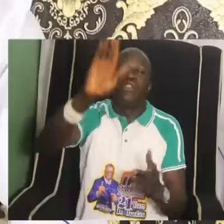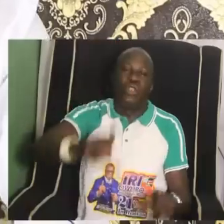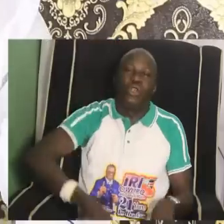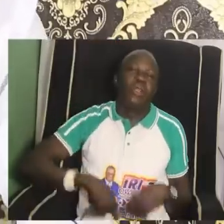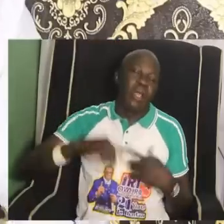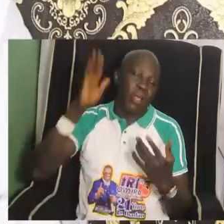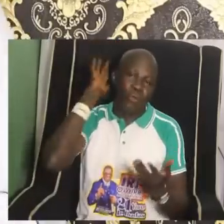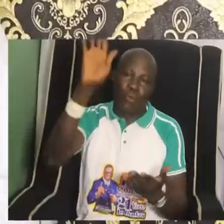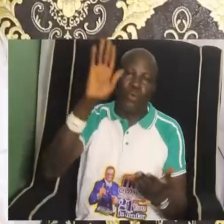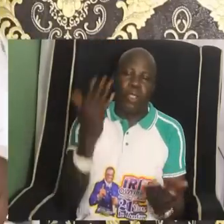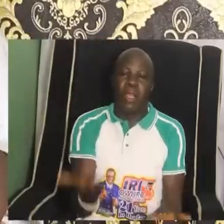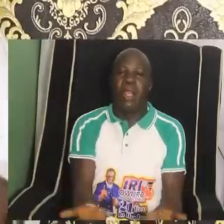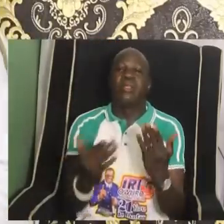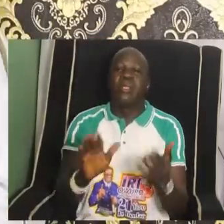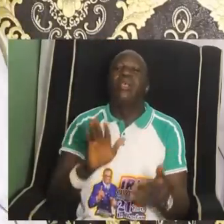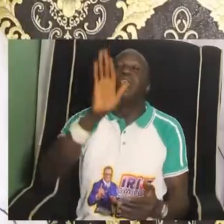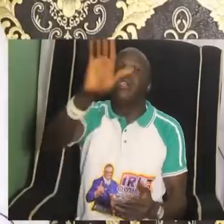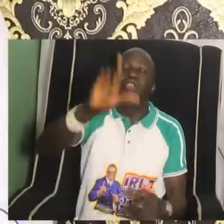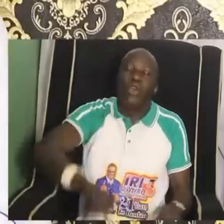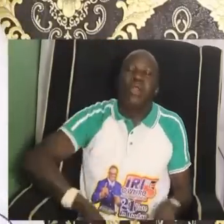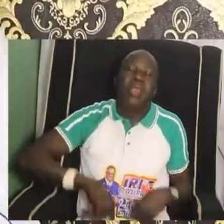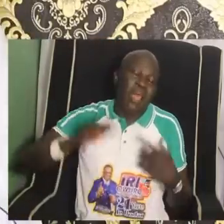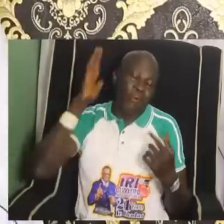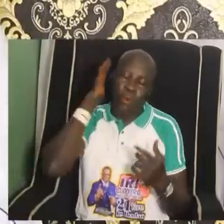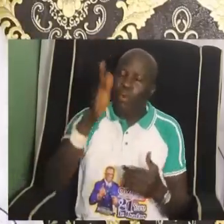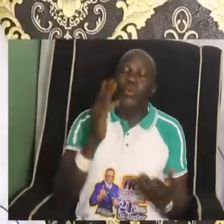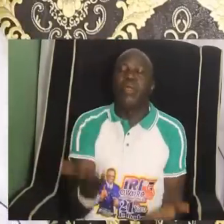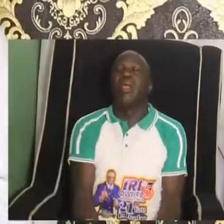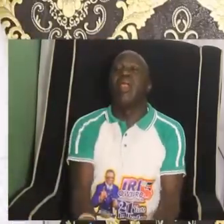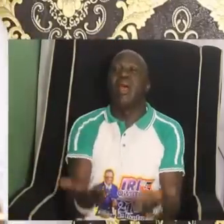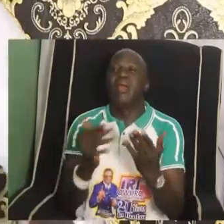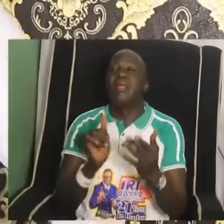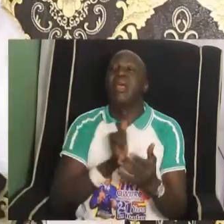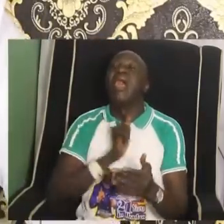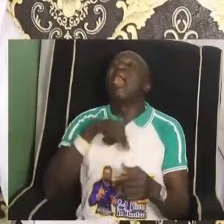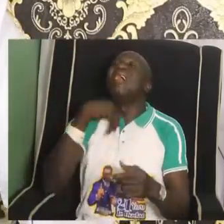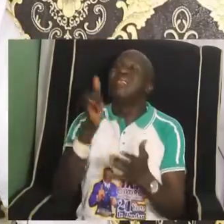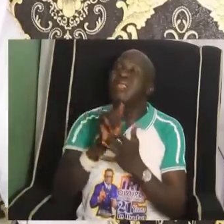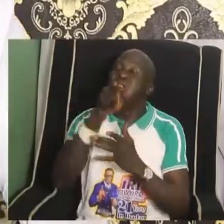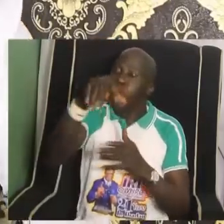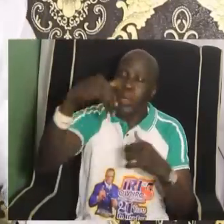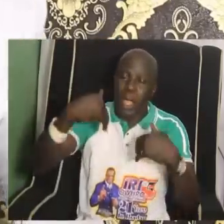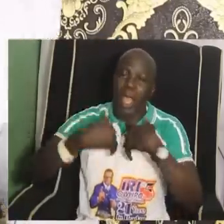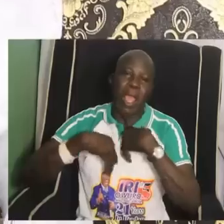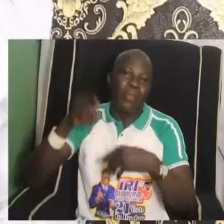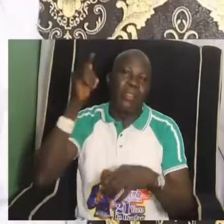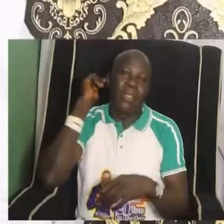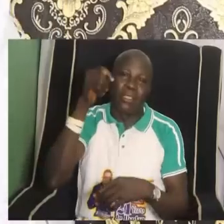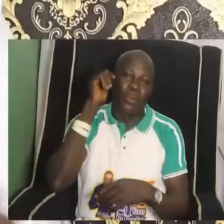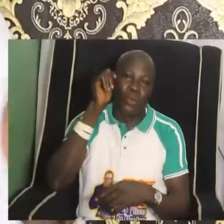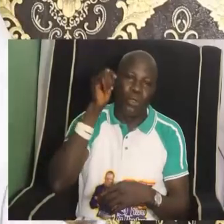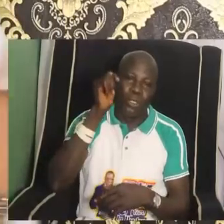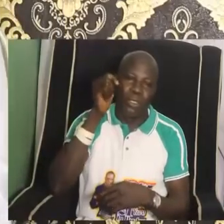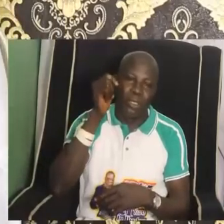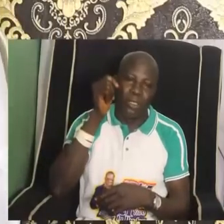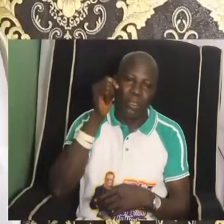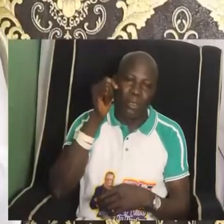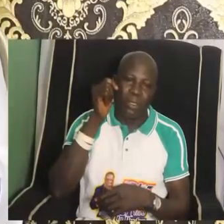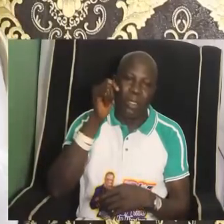madide. Amen. Aye madide. Amen. But to we money one testimony. Amen.